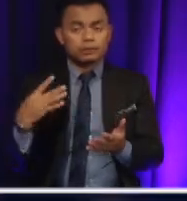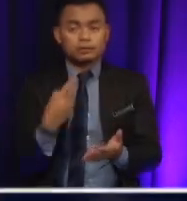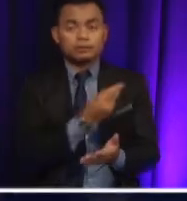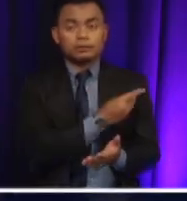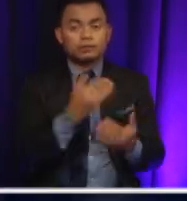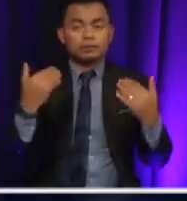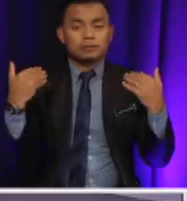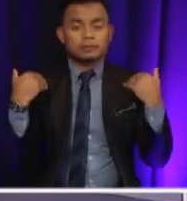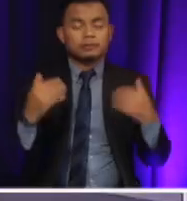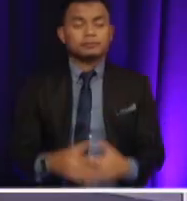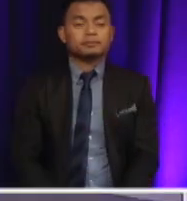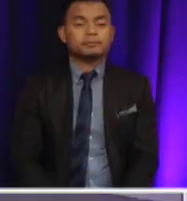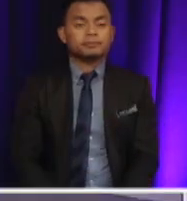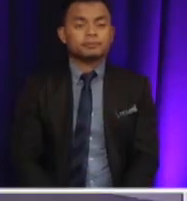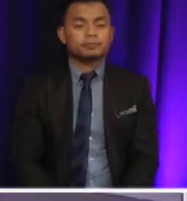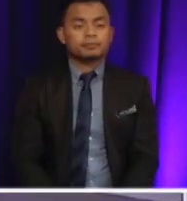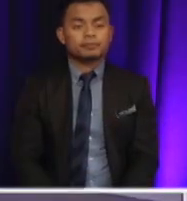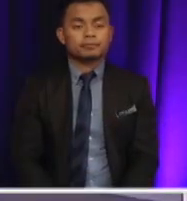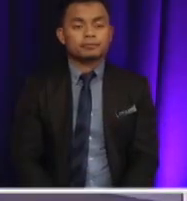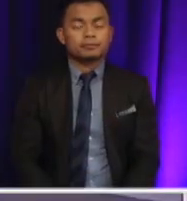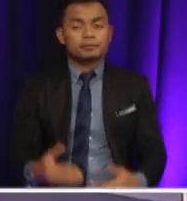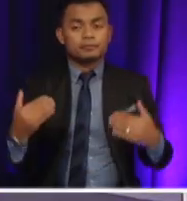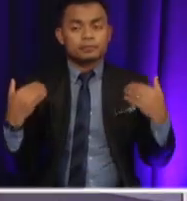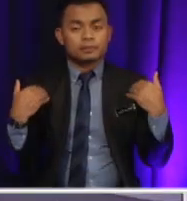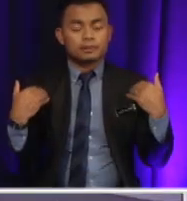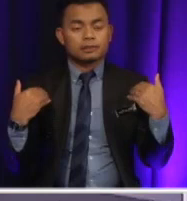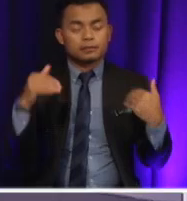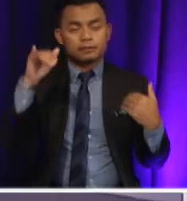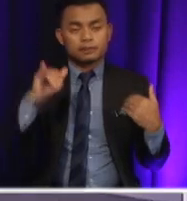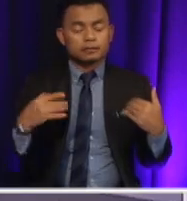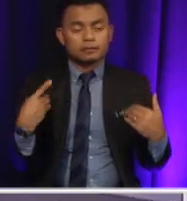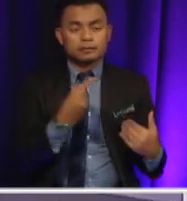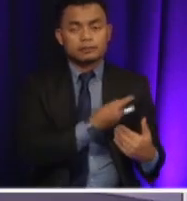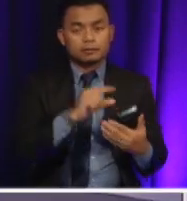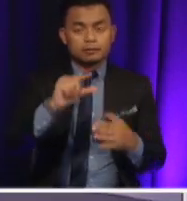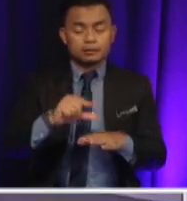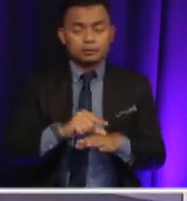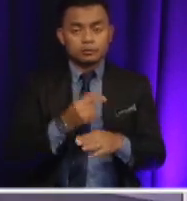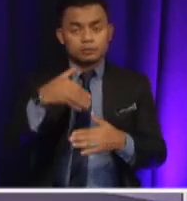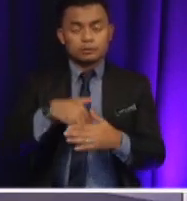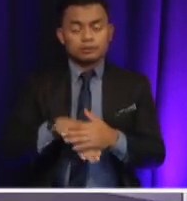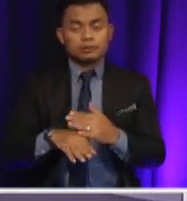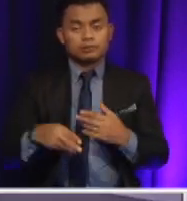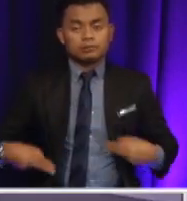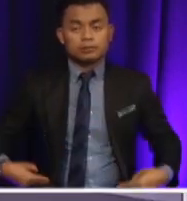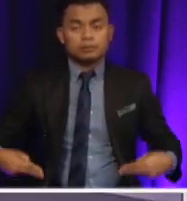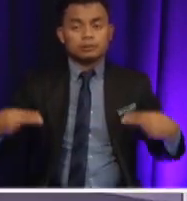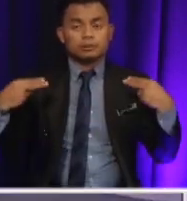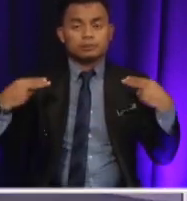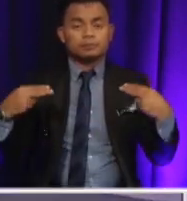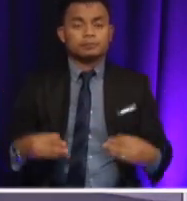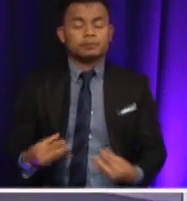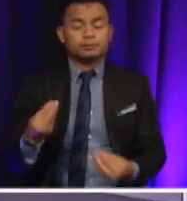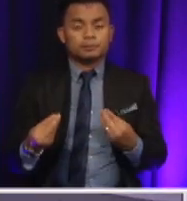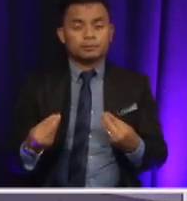Okay. There are things that we use in our daily lives, right? Like the cellophane tape, maybe the liquid paper. Do you even